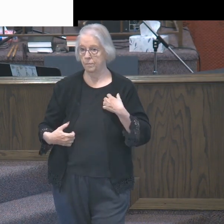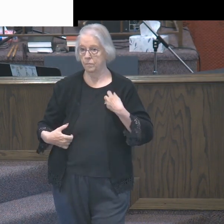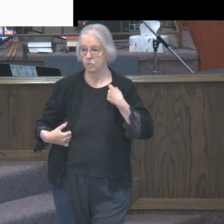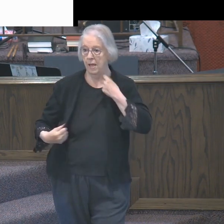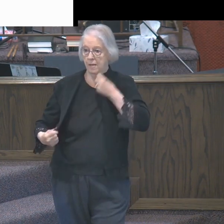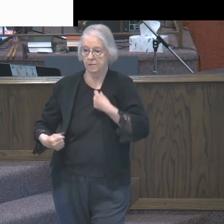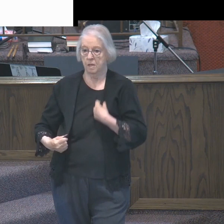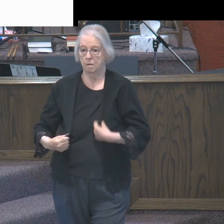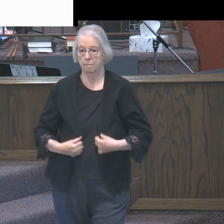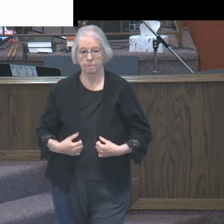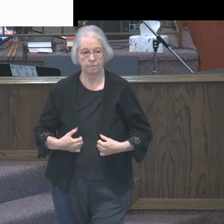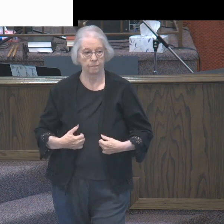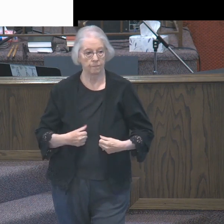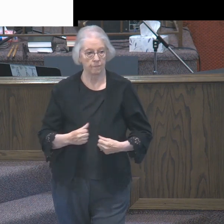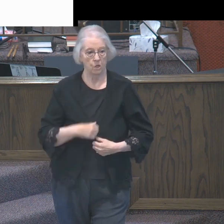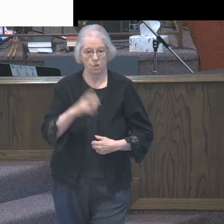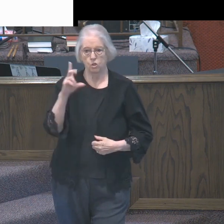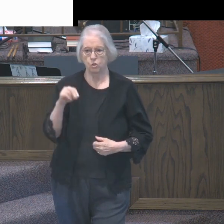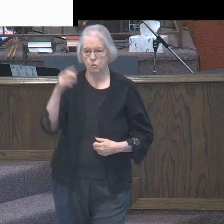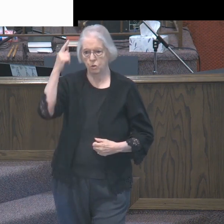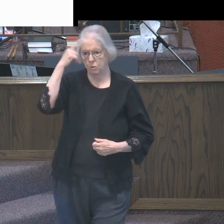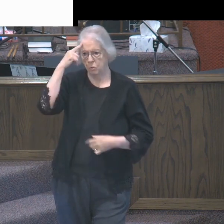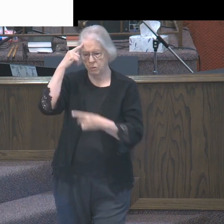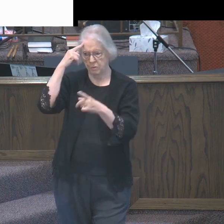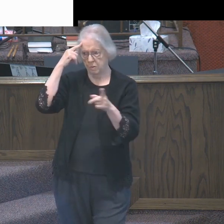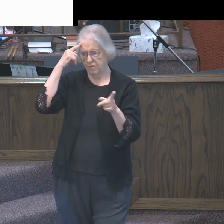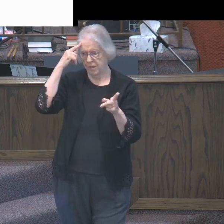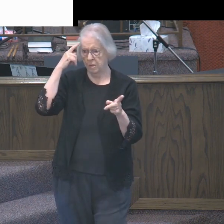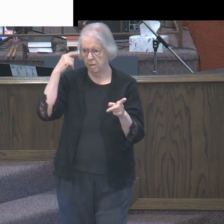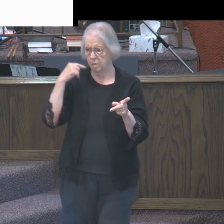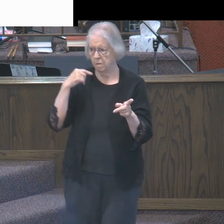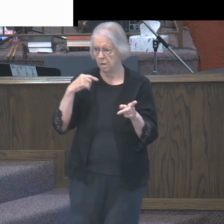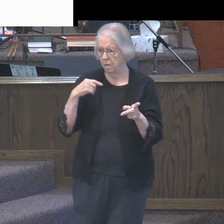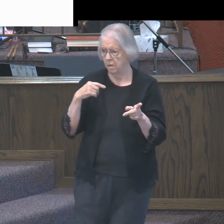I knew where he was. I knew what he was doing.